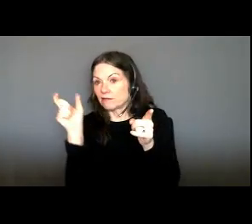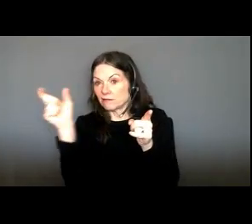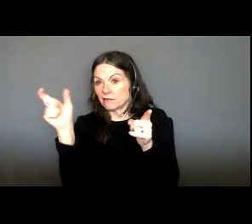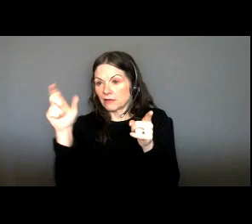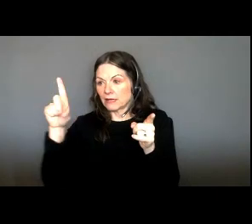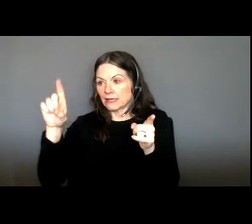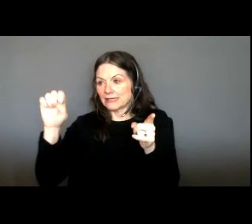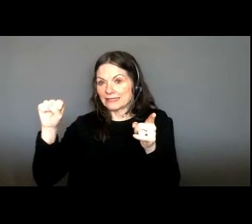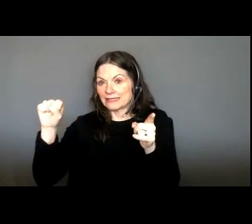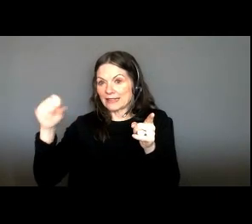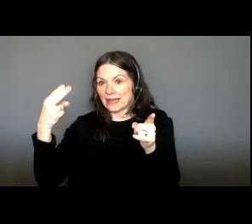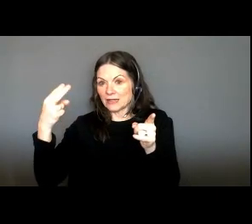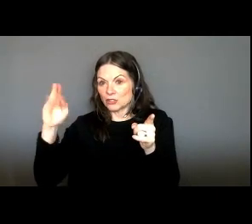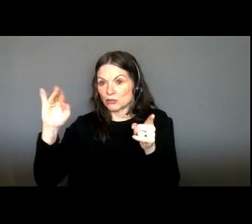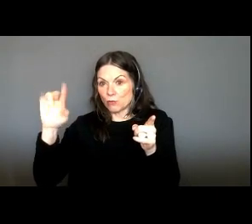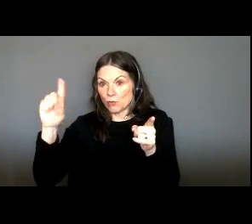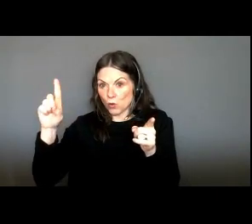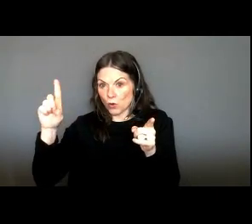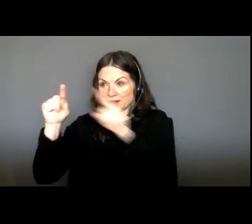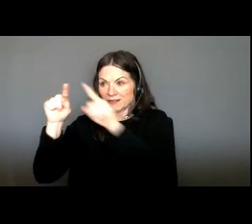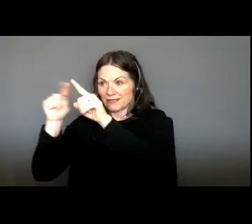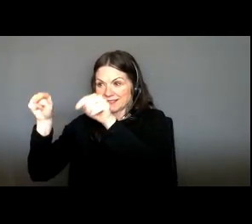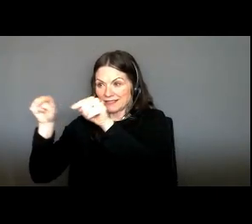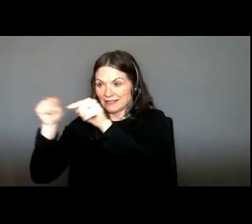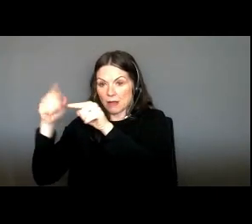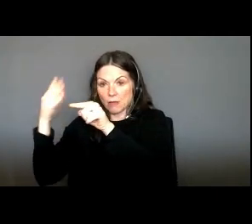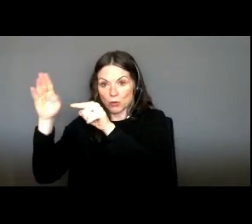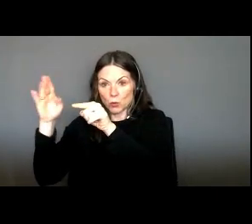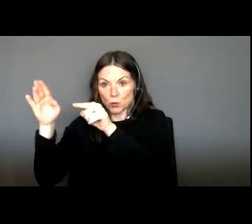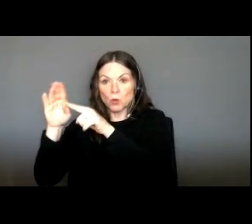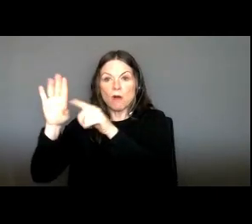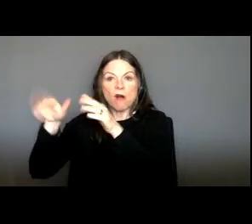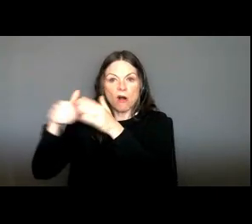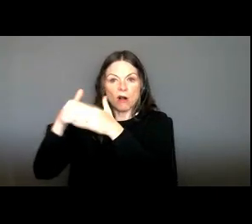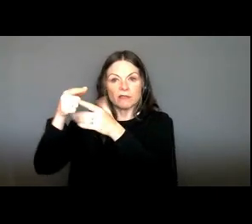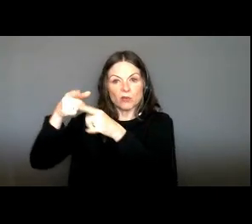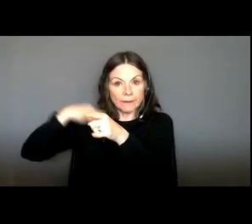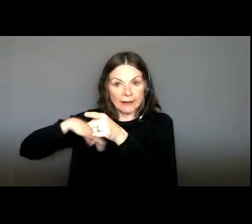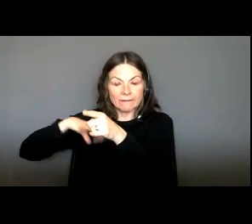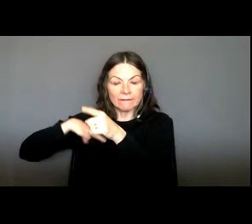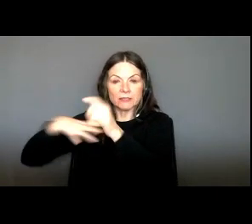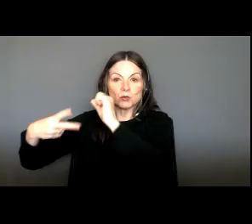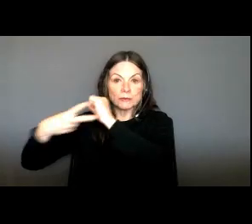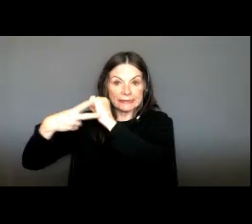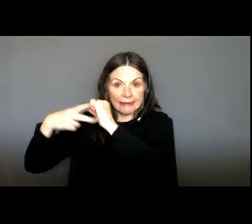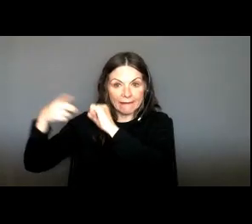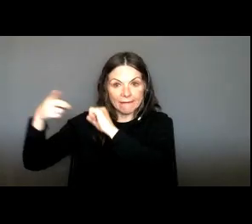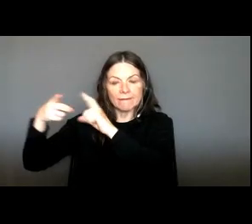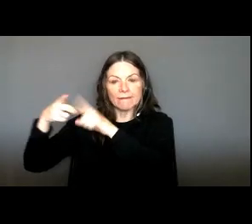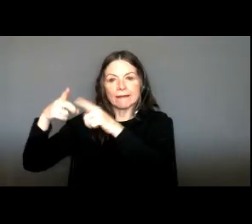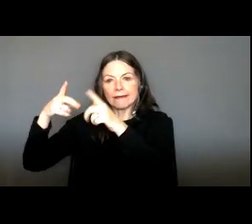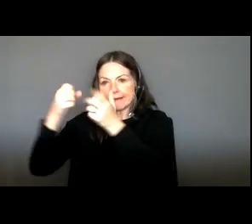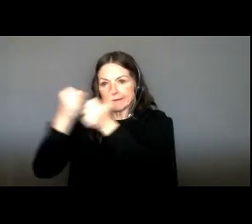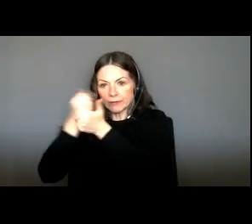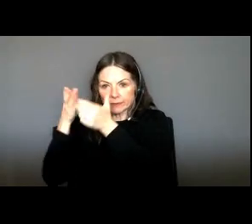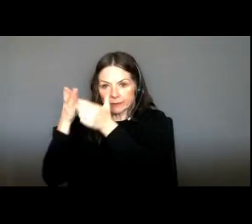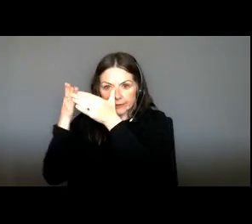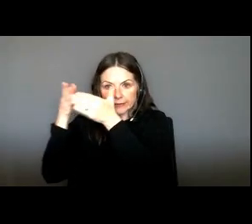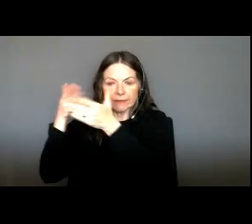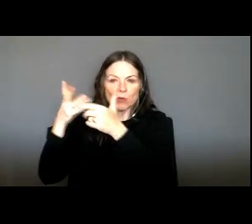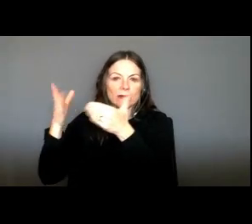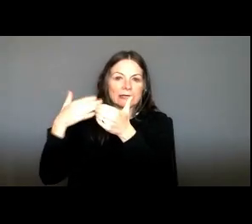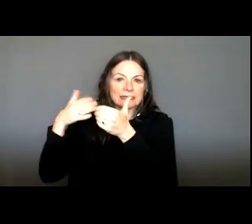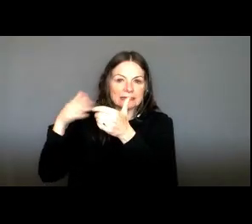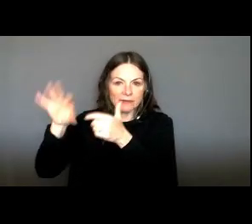which is the place where all of the benefits that you will save will be sorted for you for easy of navigation.